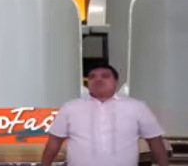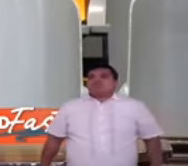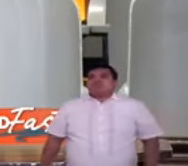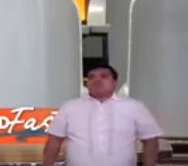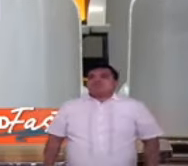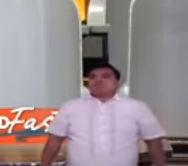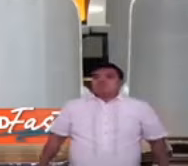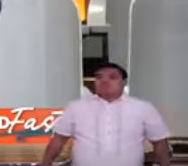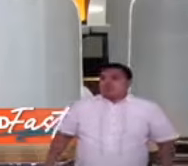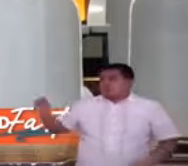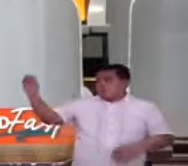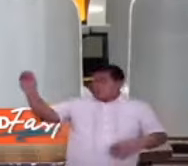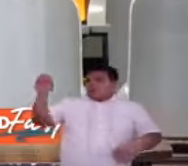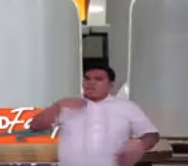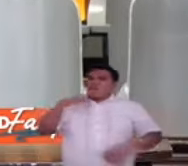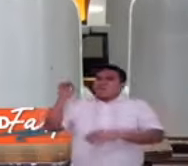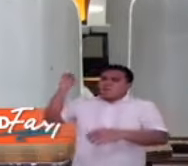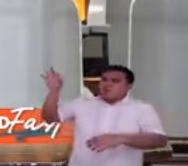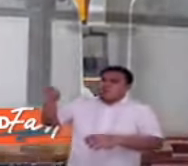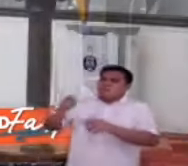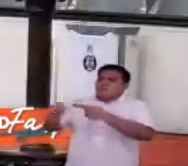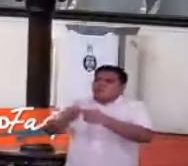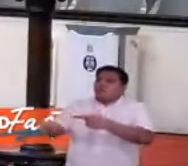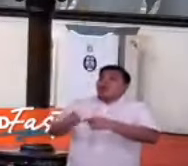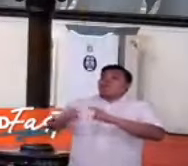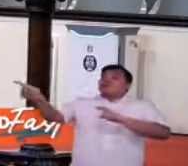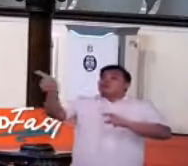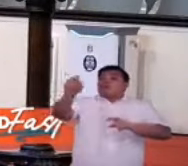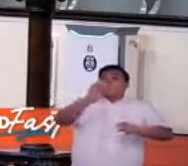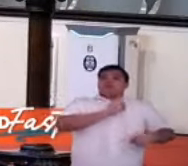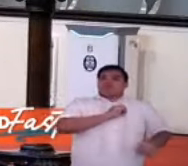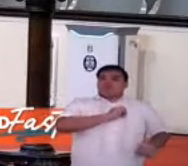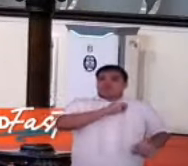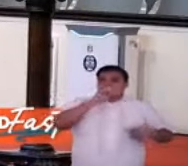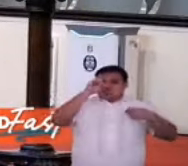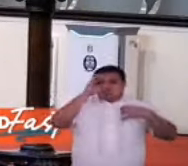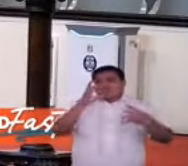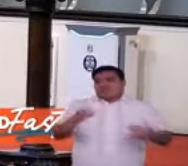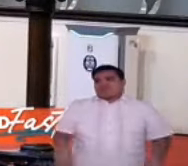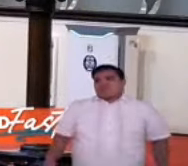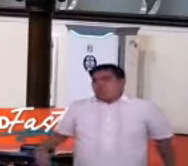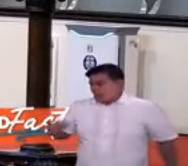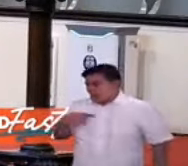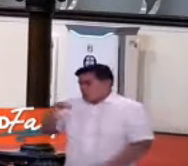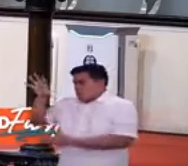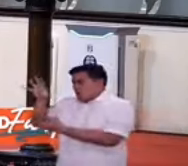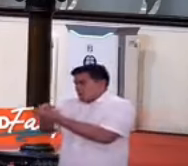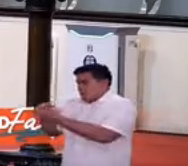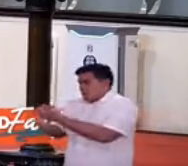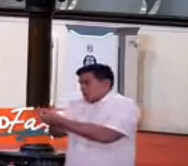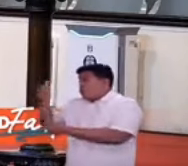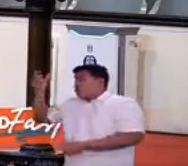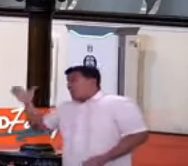do to make your child walk in the path that they walk. And then nihiwi, don't ever say nga, sayo pang